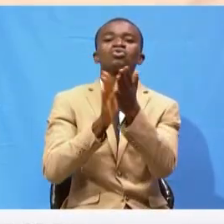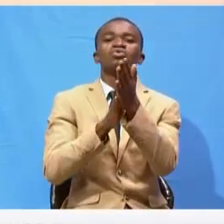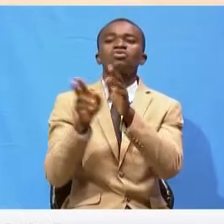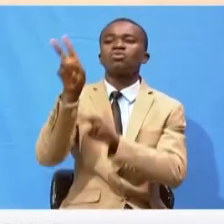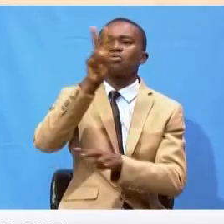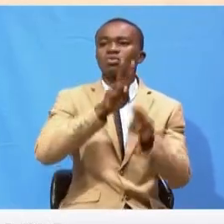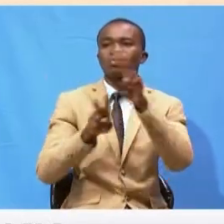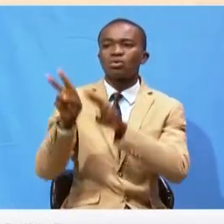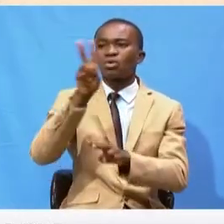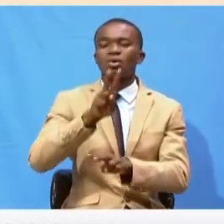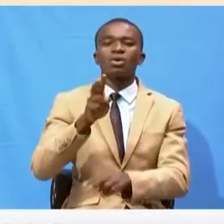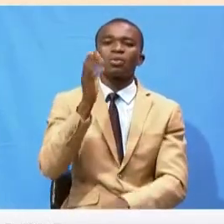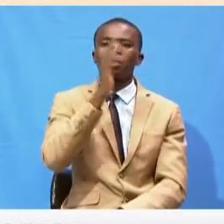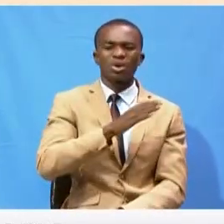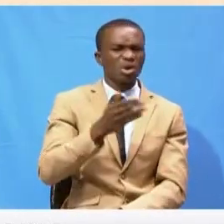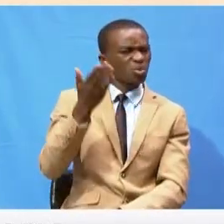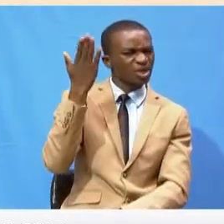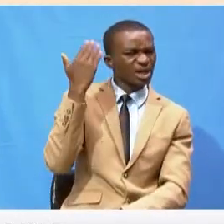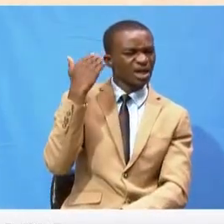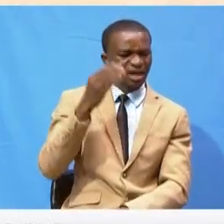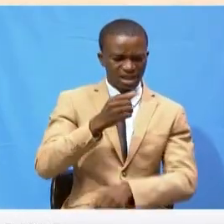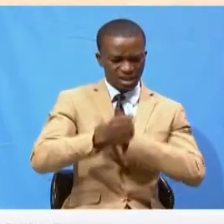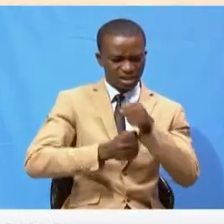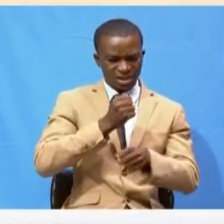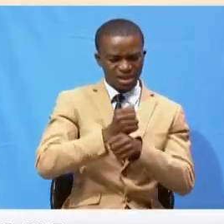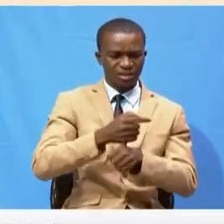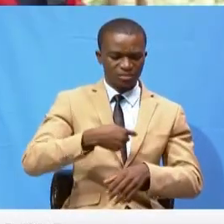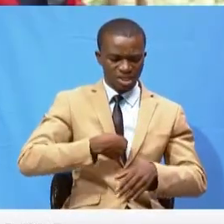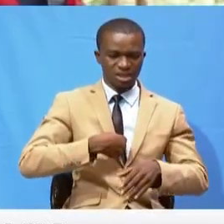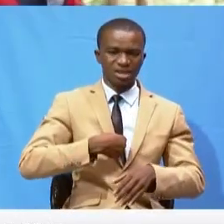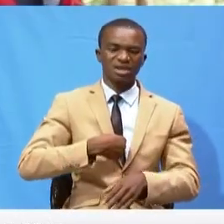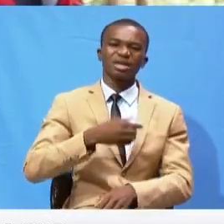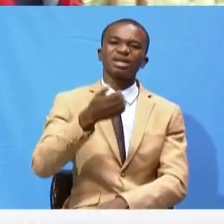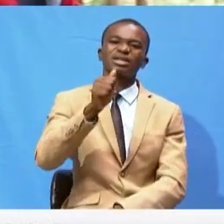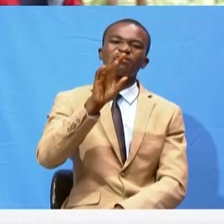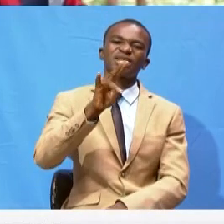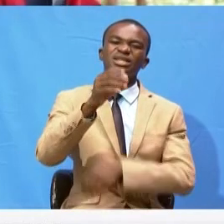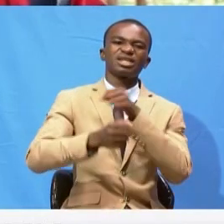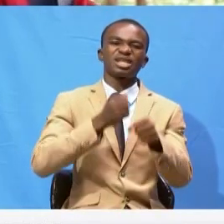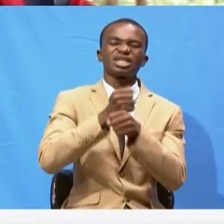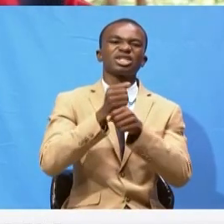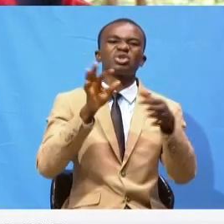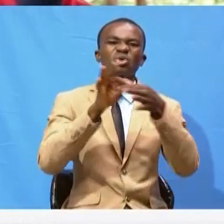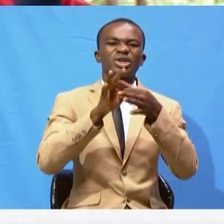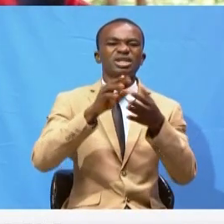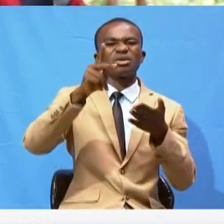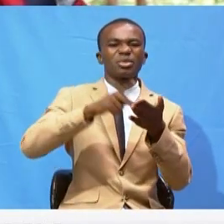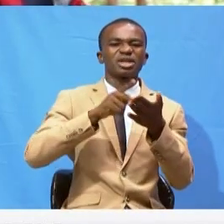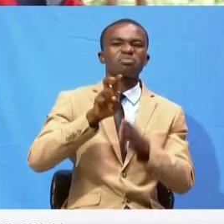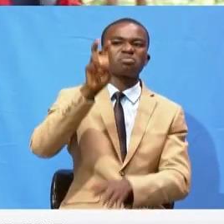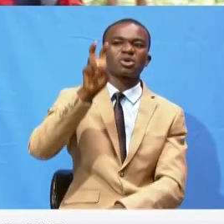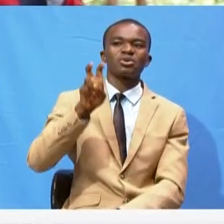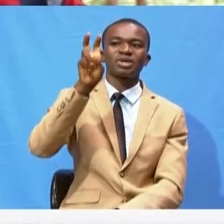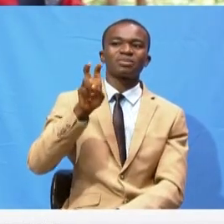a young boy of 17 years. I joined the party, UNIP, as a youth. That time I